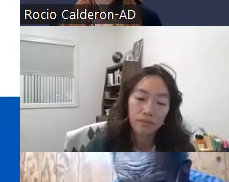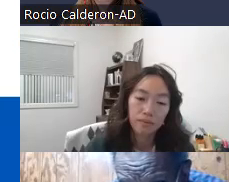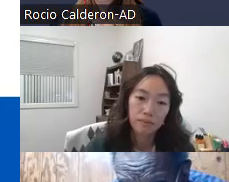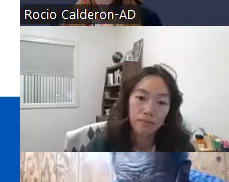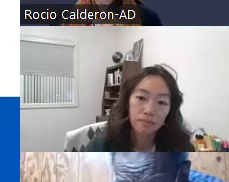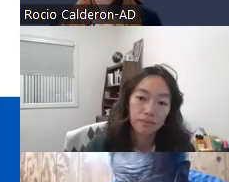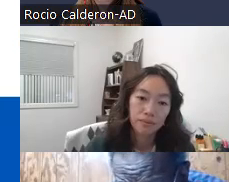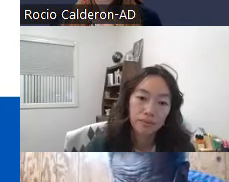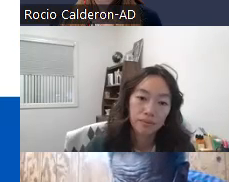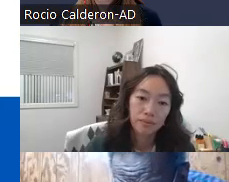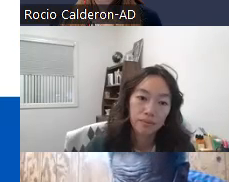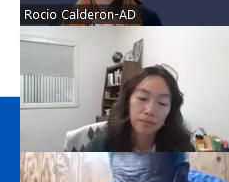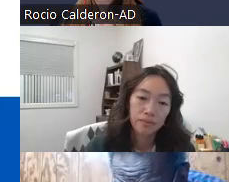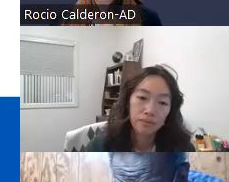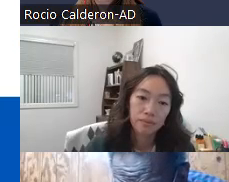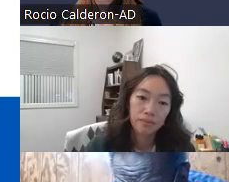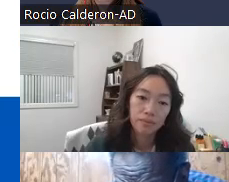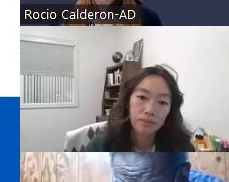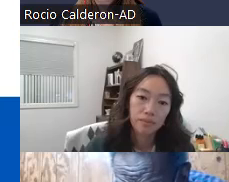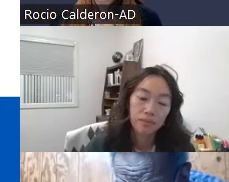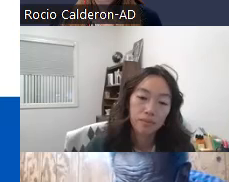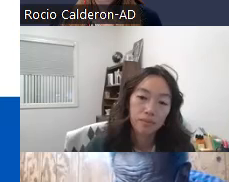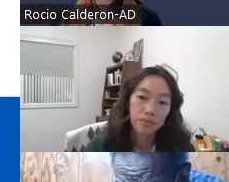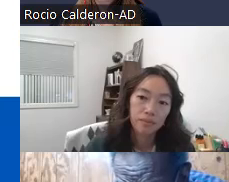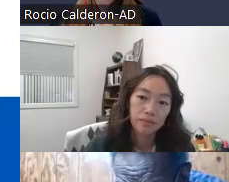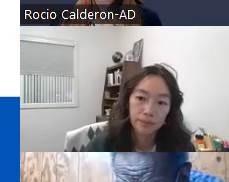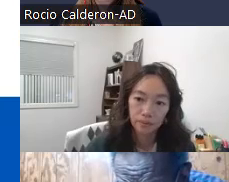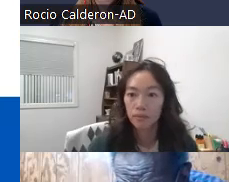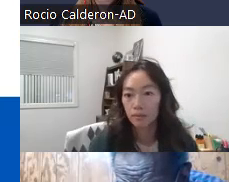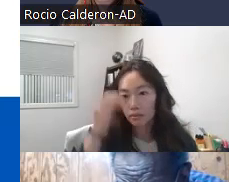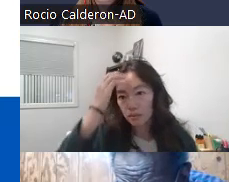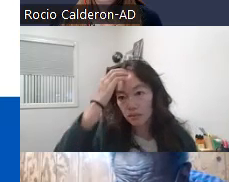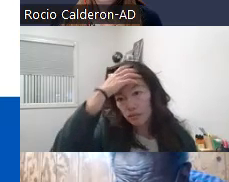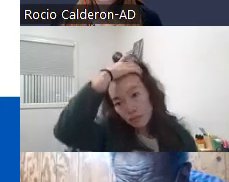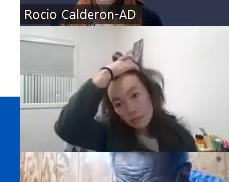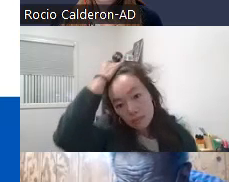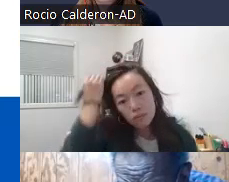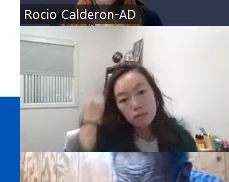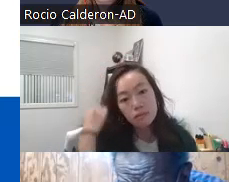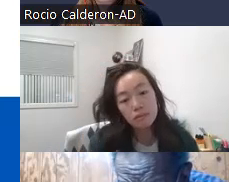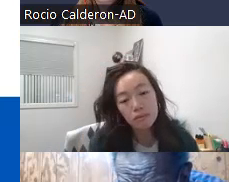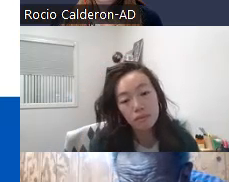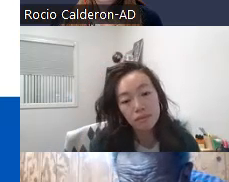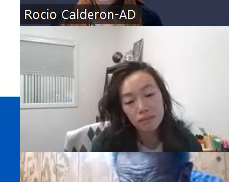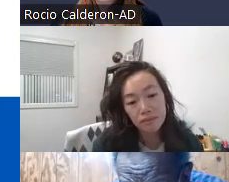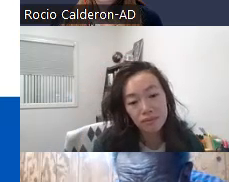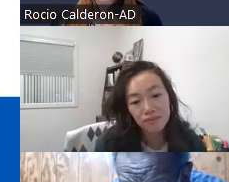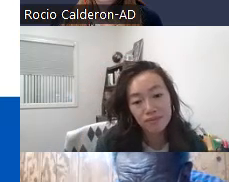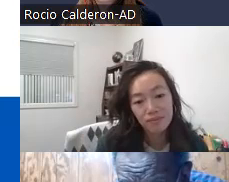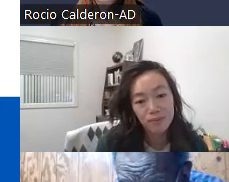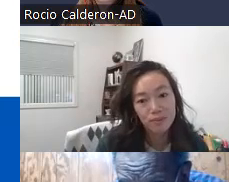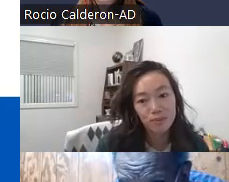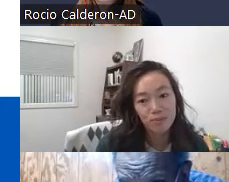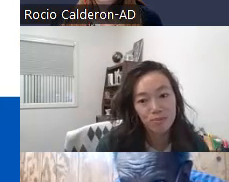any questions or anything else and you'd like to connect with us in these coming months, we're more than happy to do so. And Margot, if you wanted to share